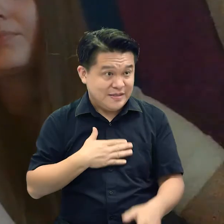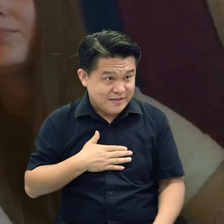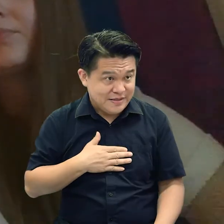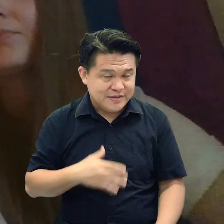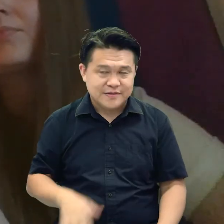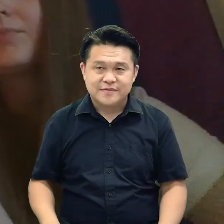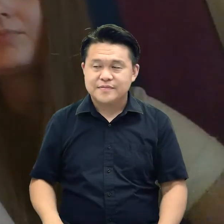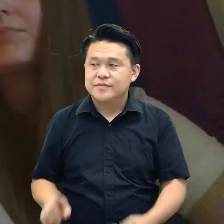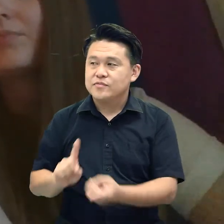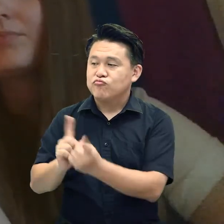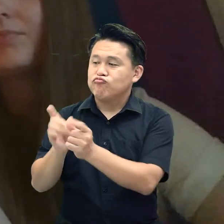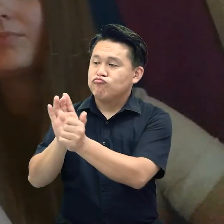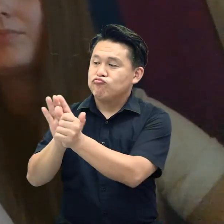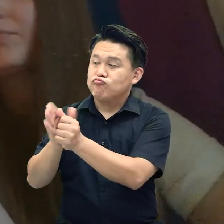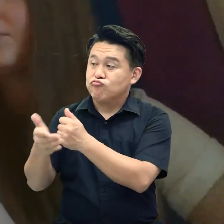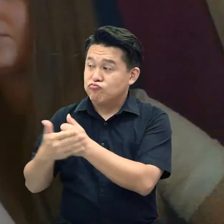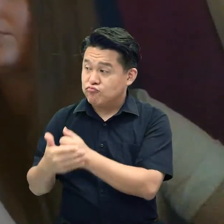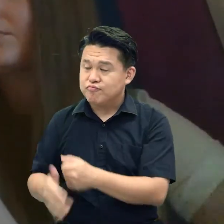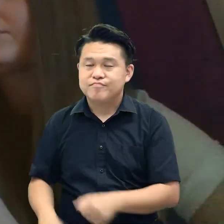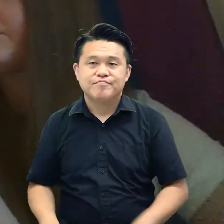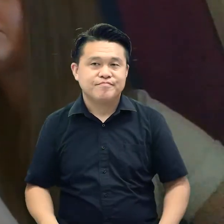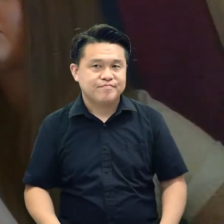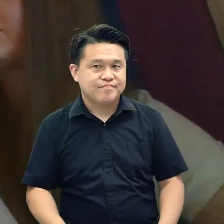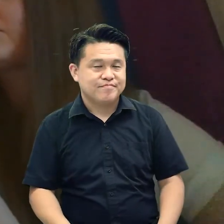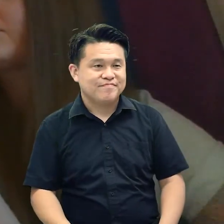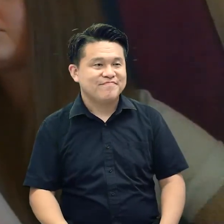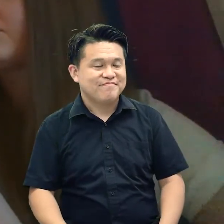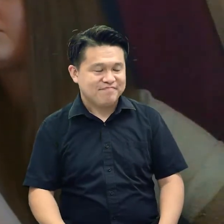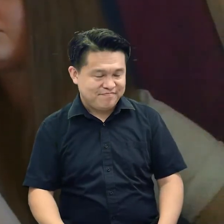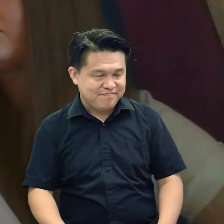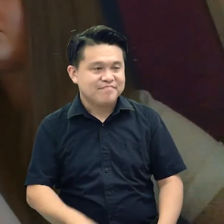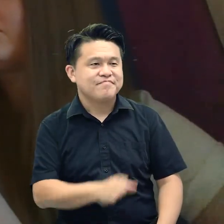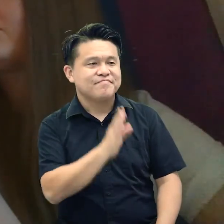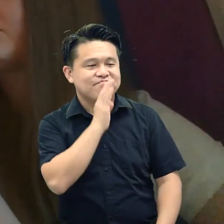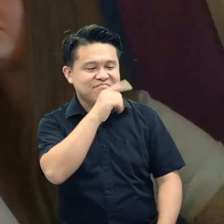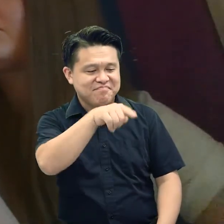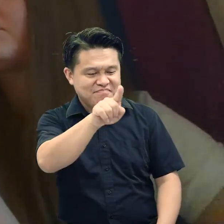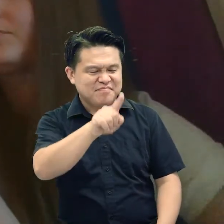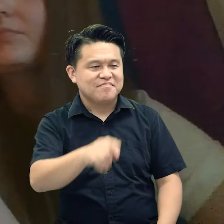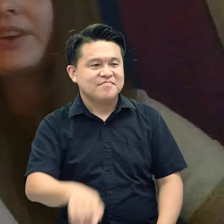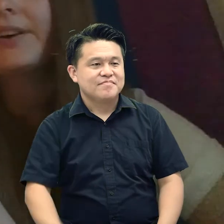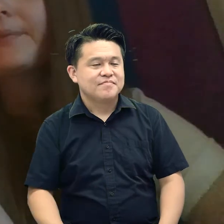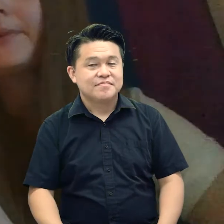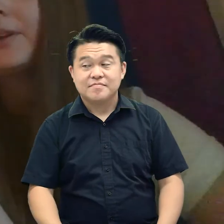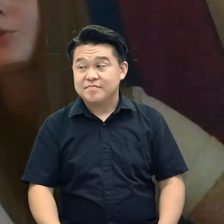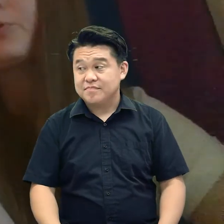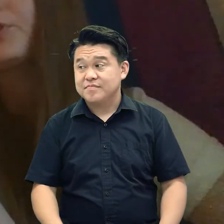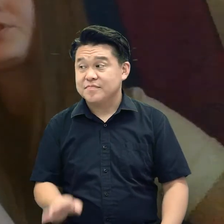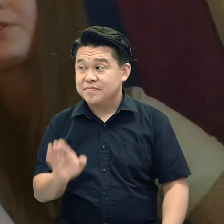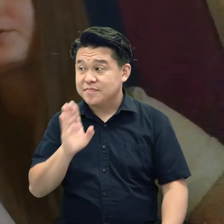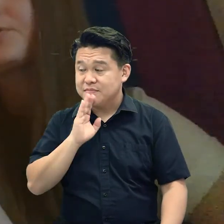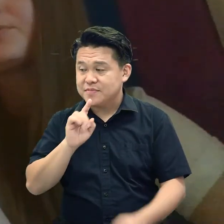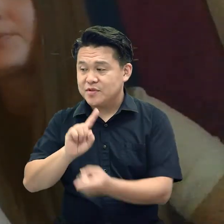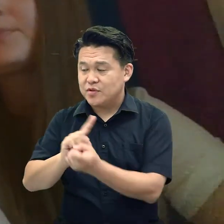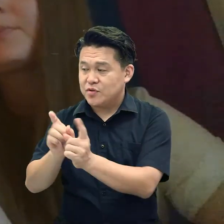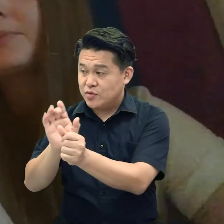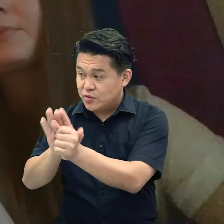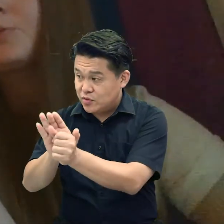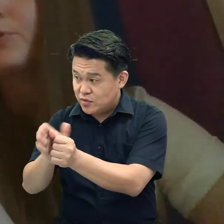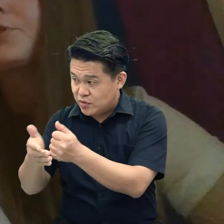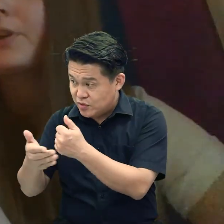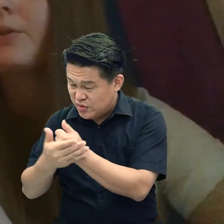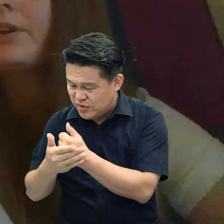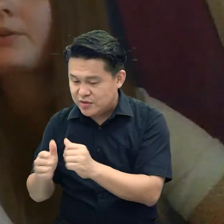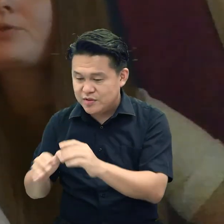need to find that kind of community and that kind of positive atmosphere in the society. Yeah. Support each other too.